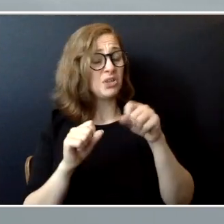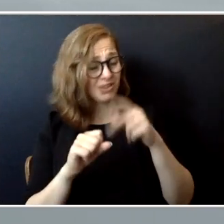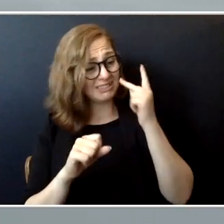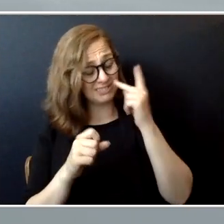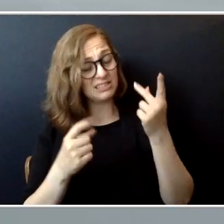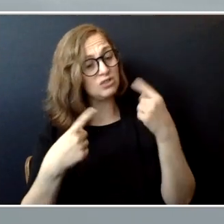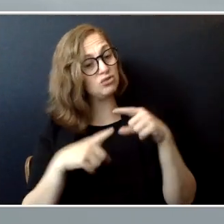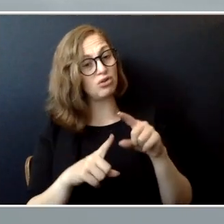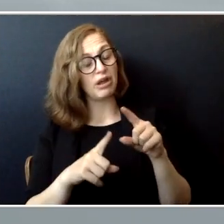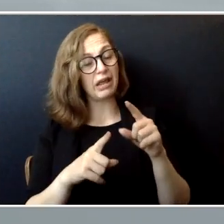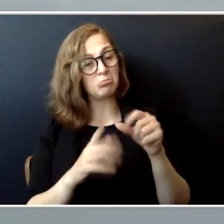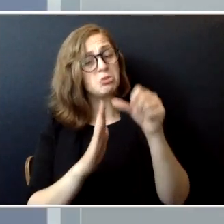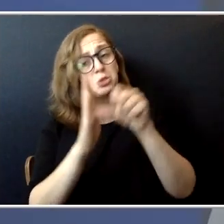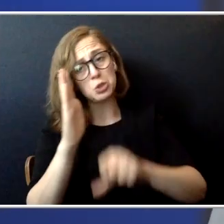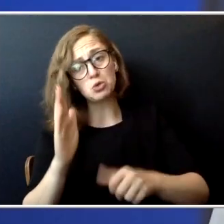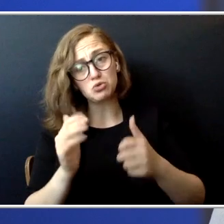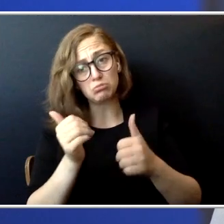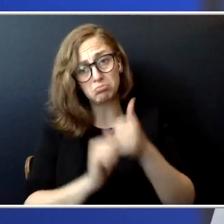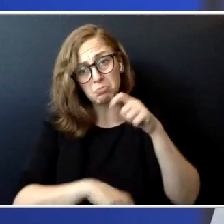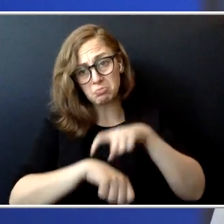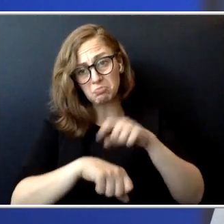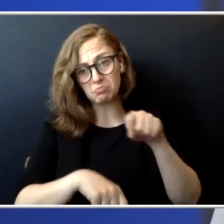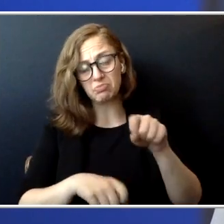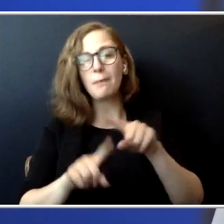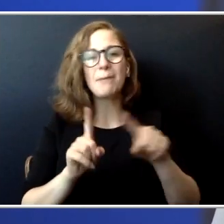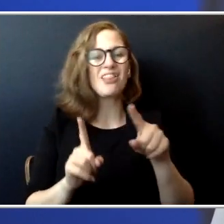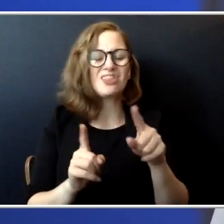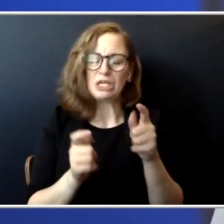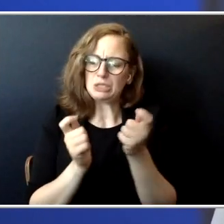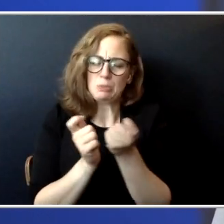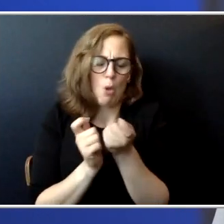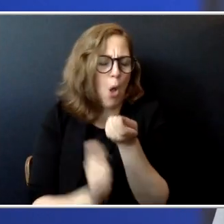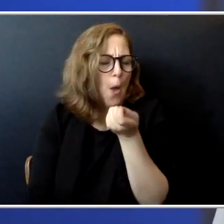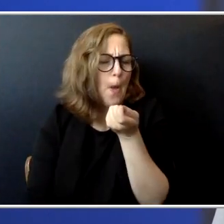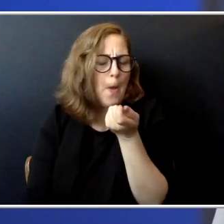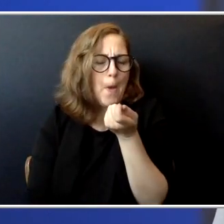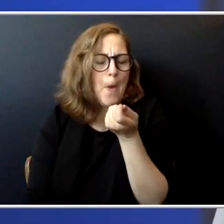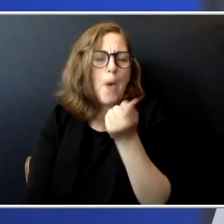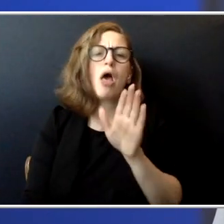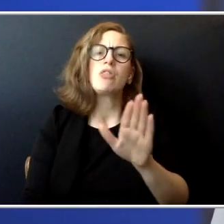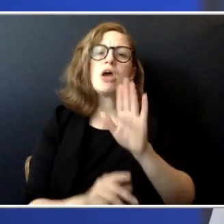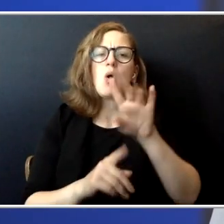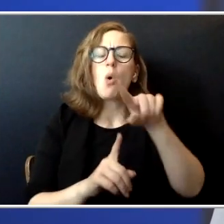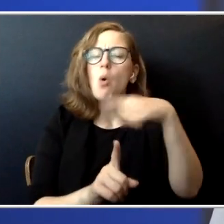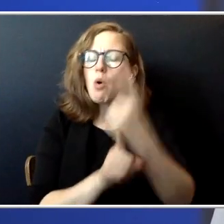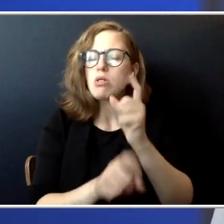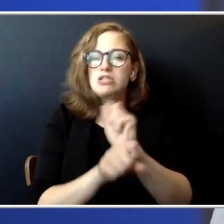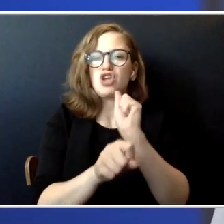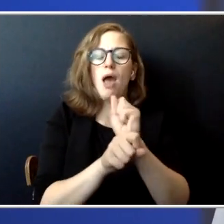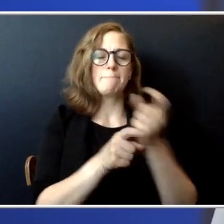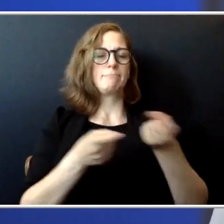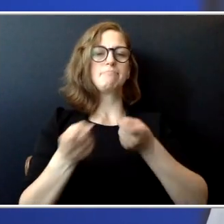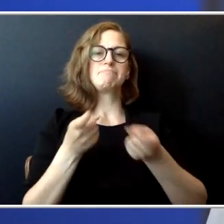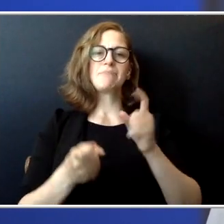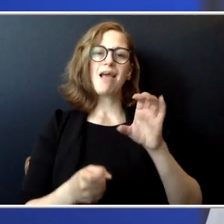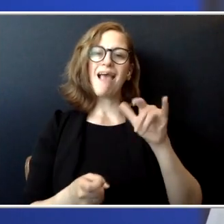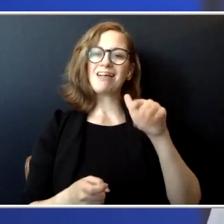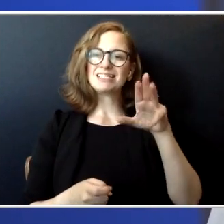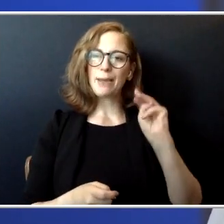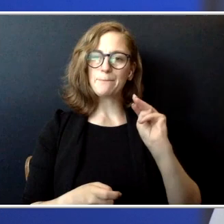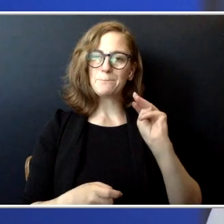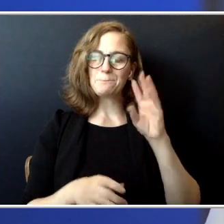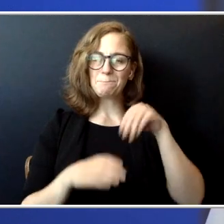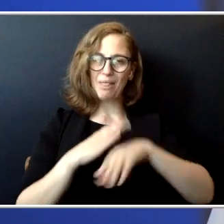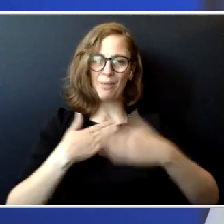Their only job is really to control calcium in the body. And so when the normally when the calcium levels are low in the